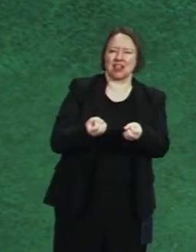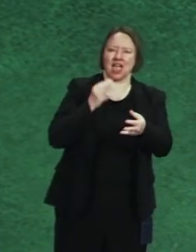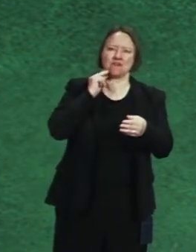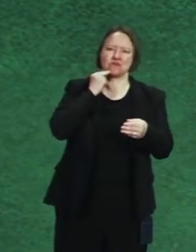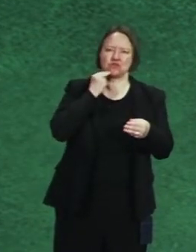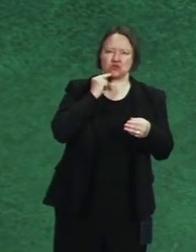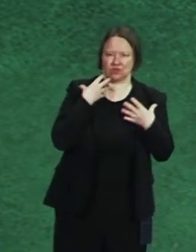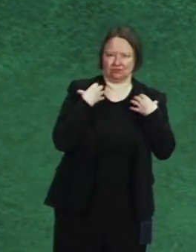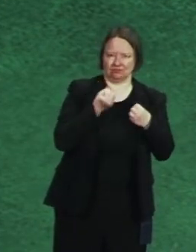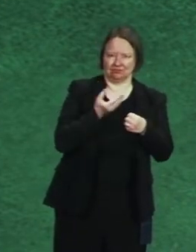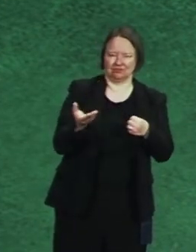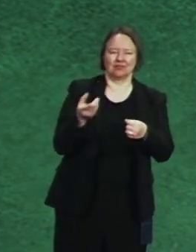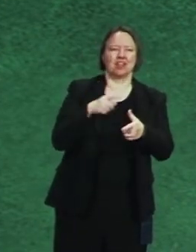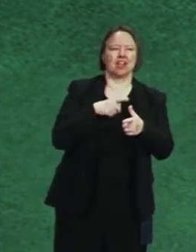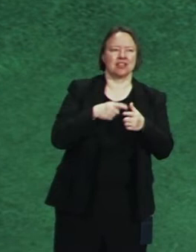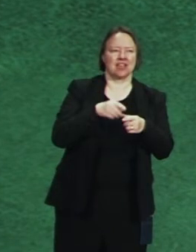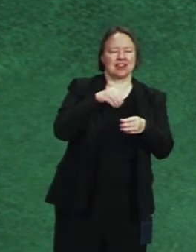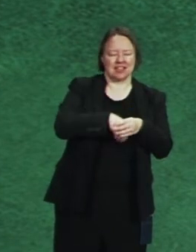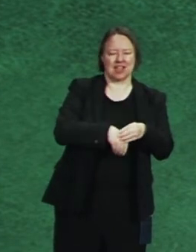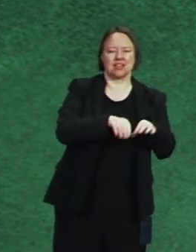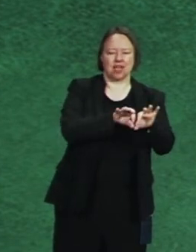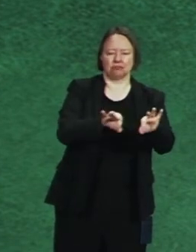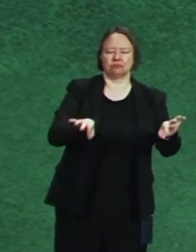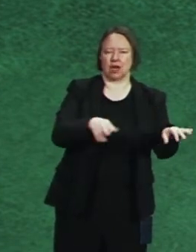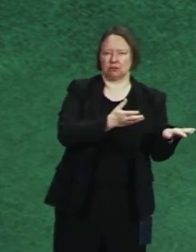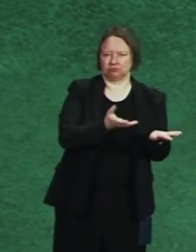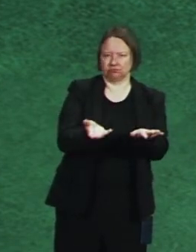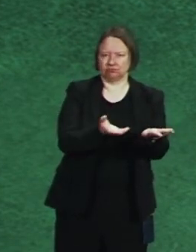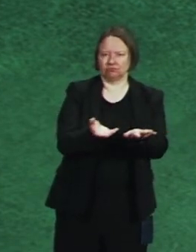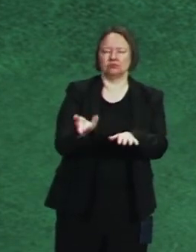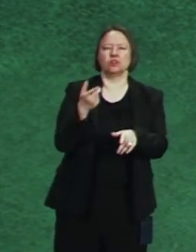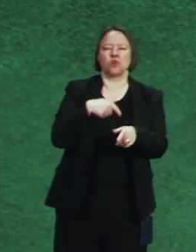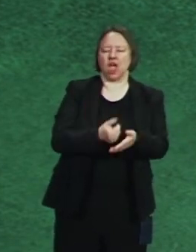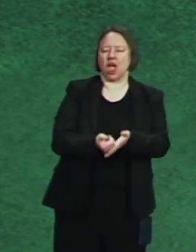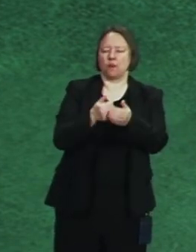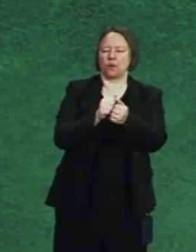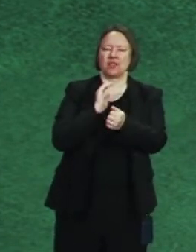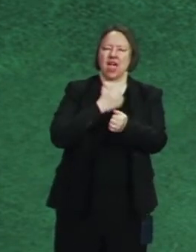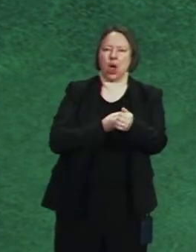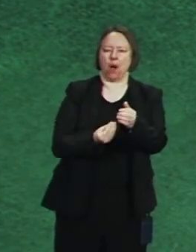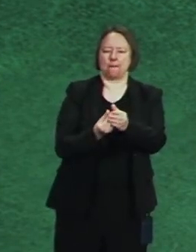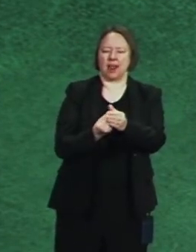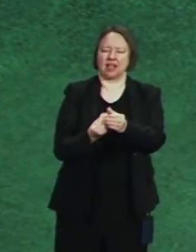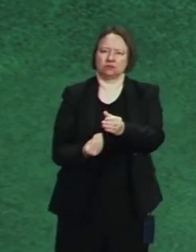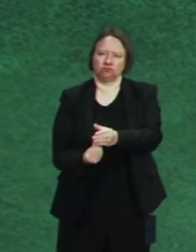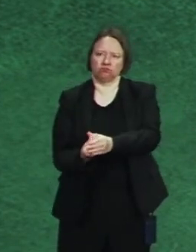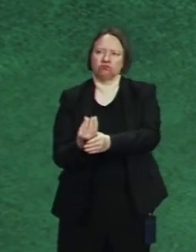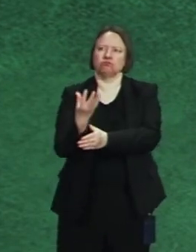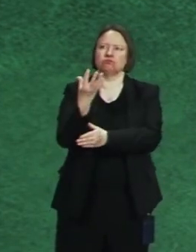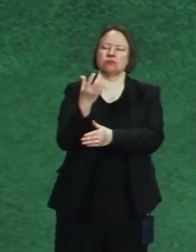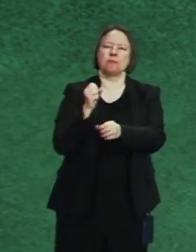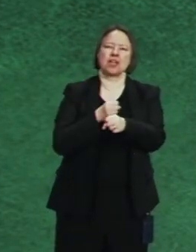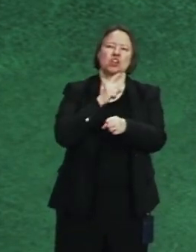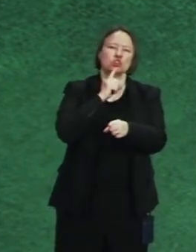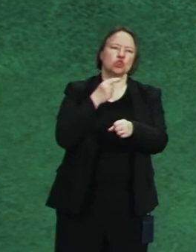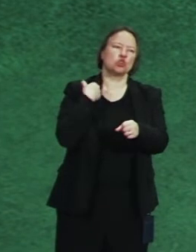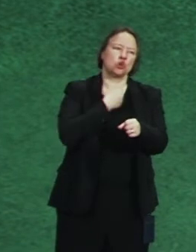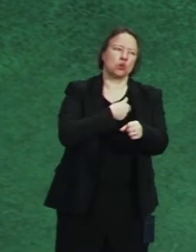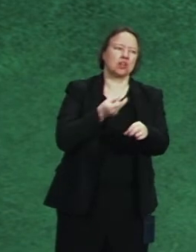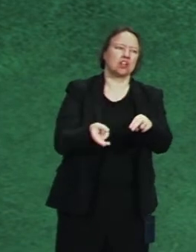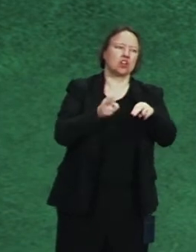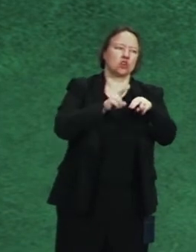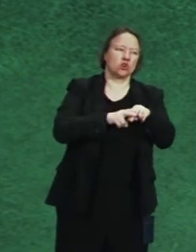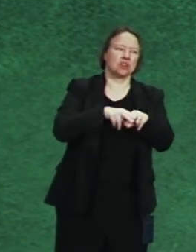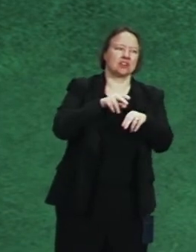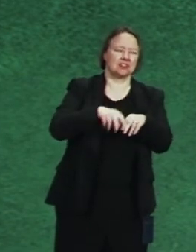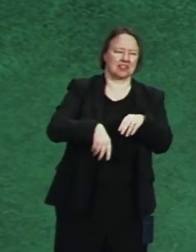pipe channels. That will be a supplement nutrient for the plants. So in that way, we are making sure we are regenerating and creating a loop for our system.